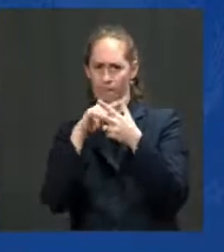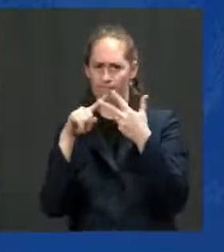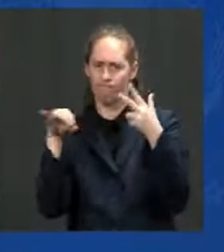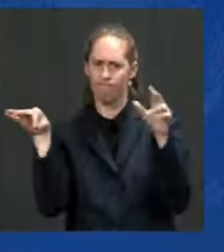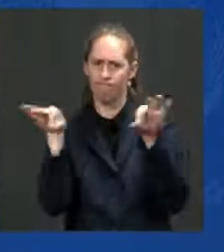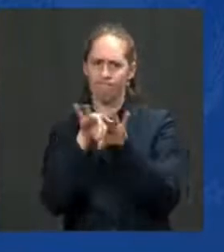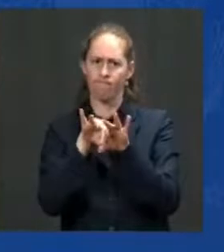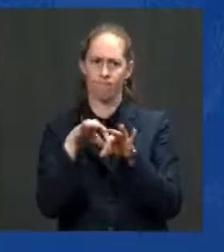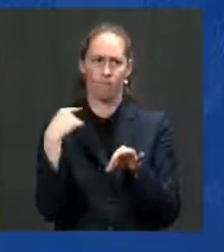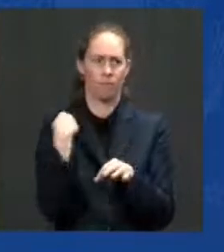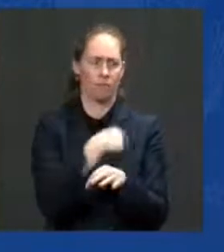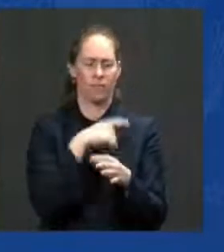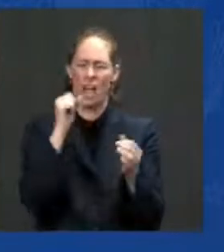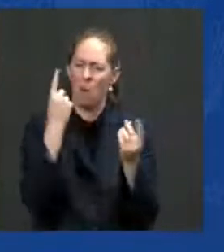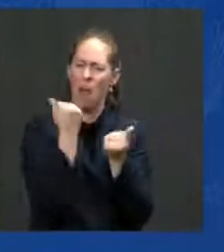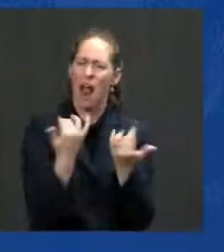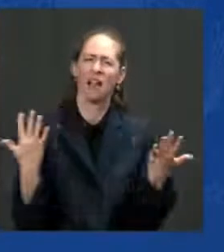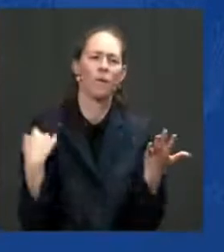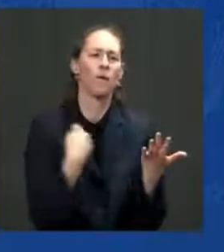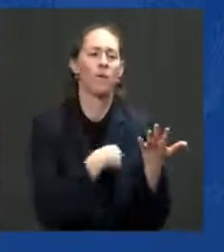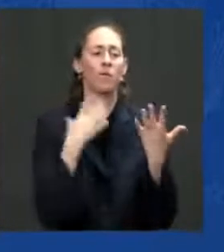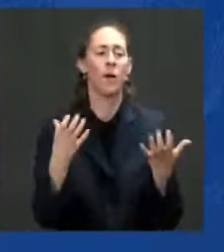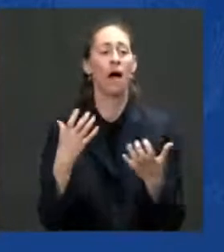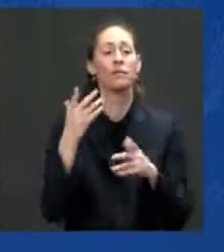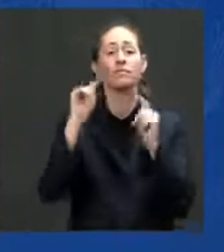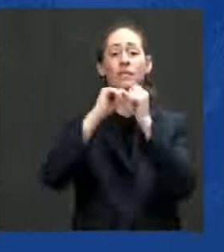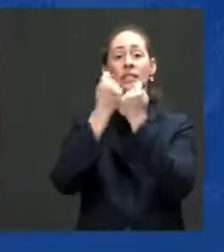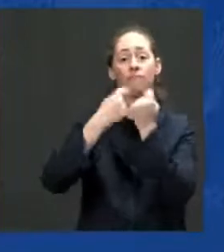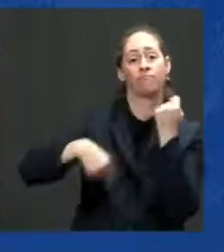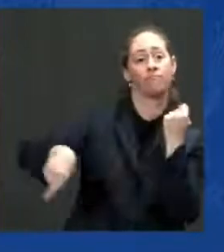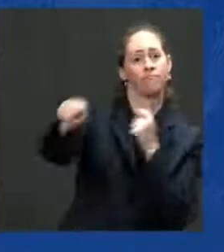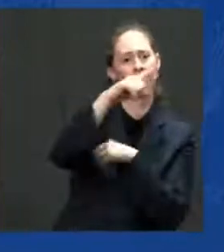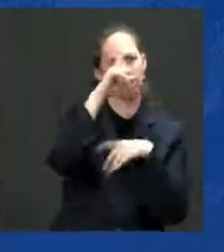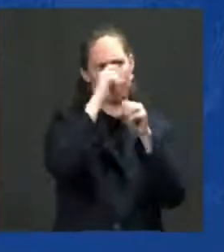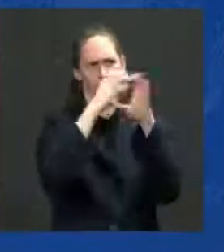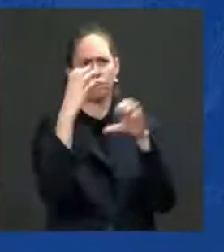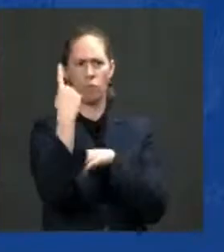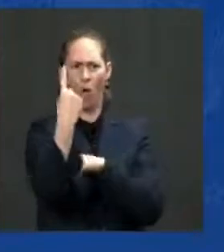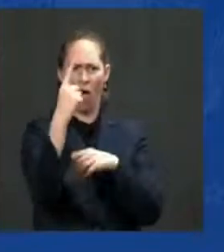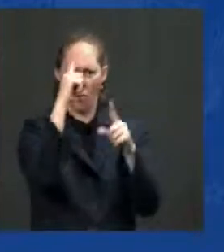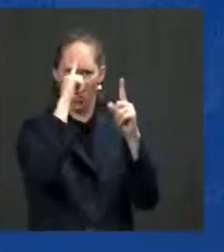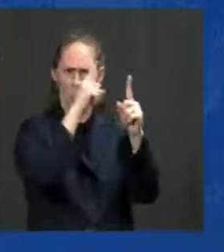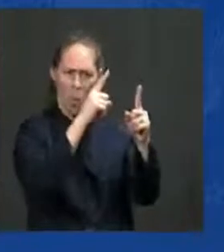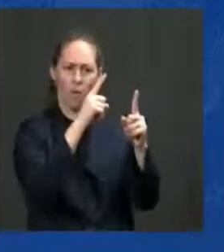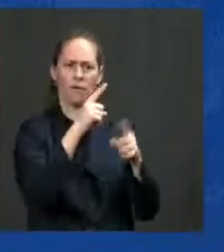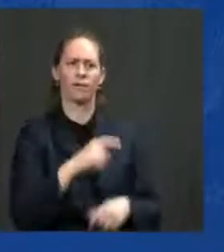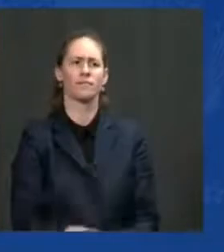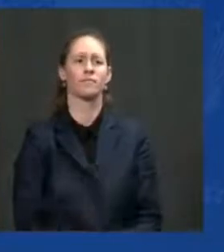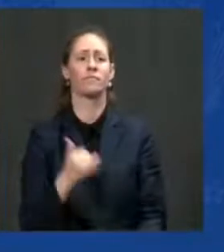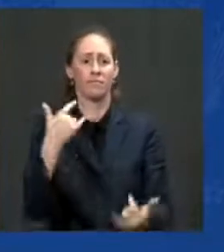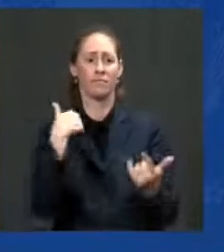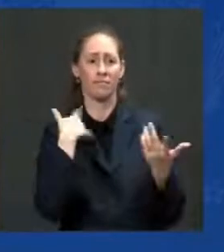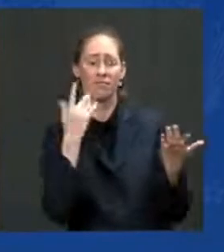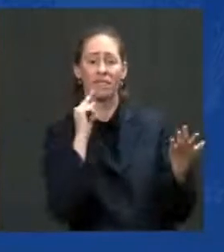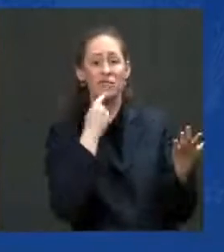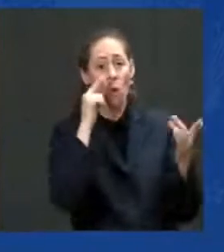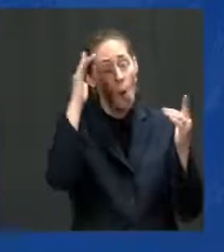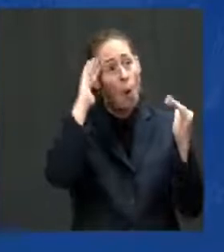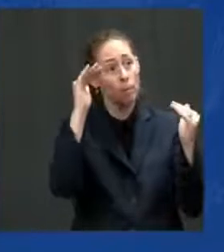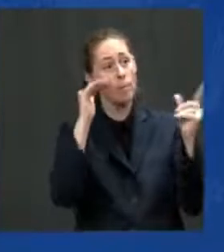want. One team, one cause. I hope the Senate and the House start helping